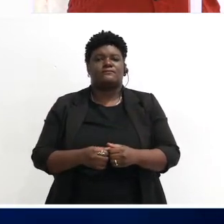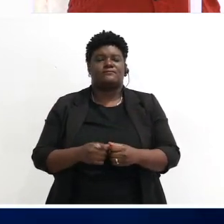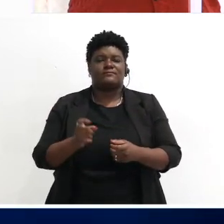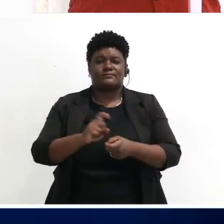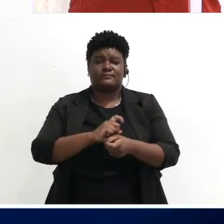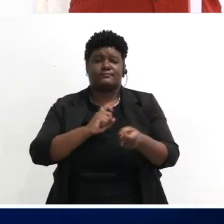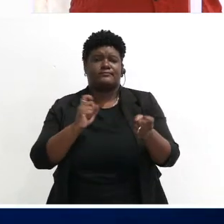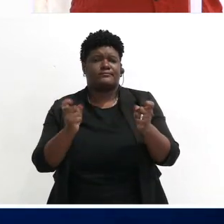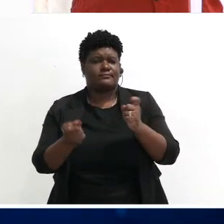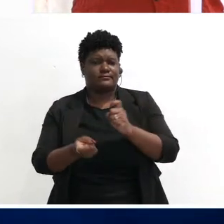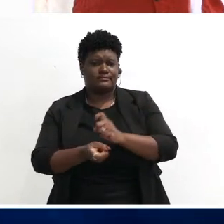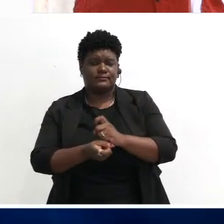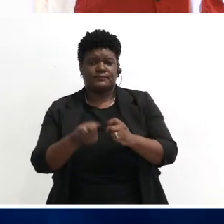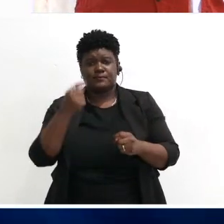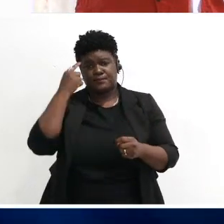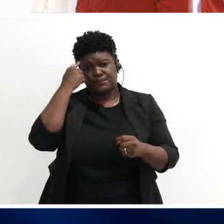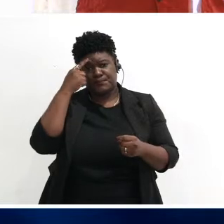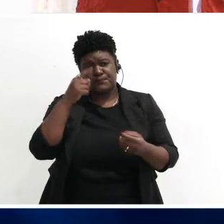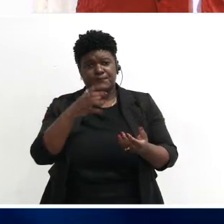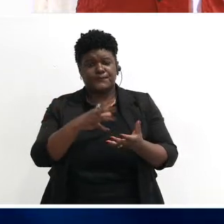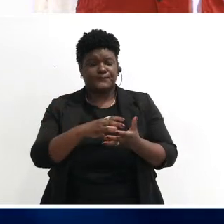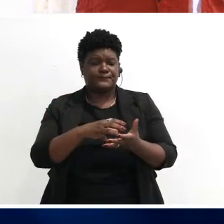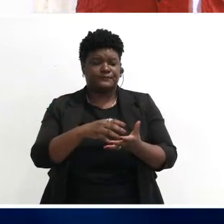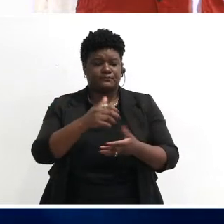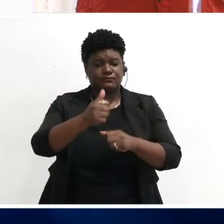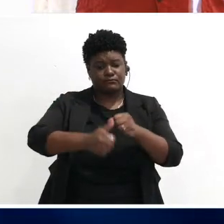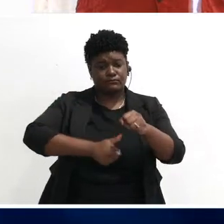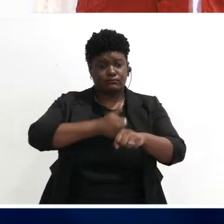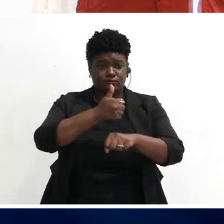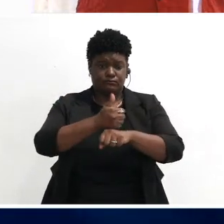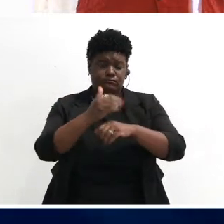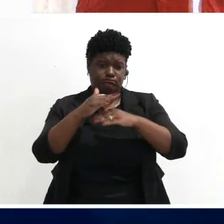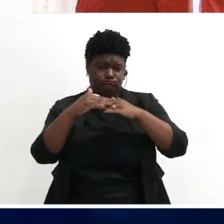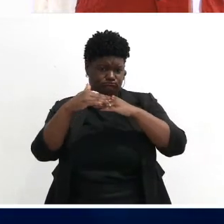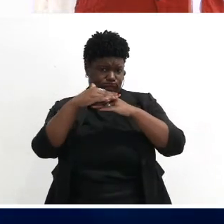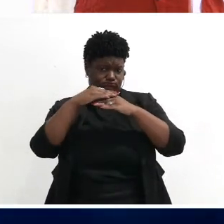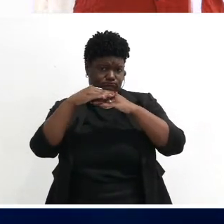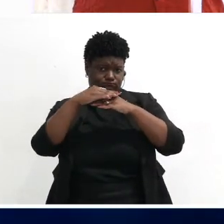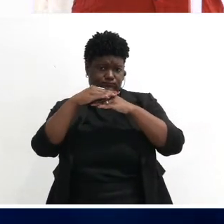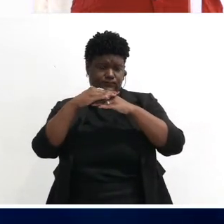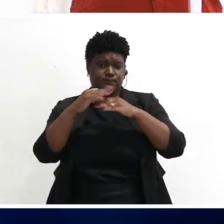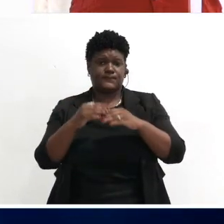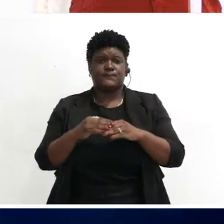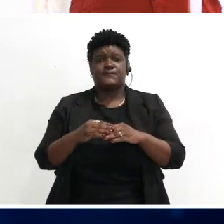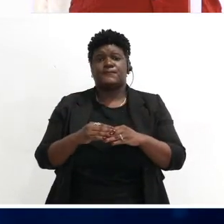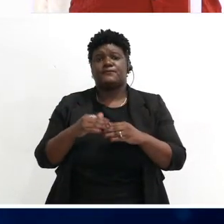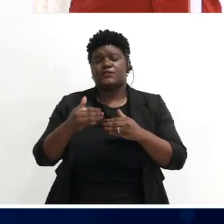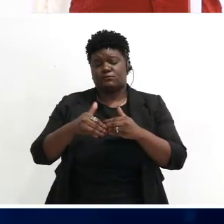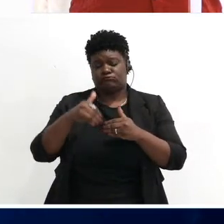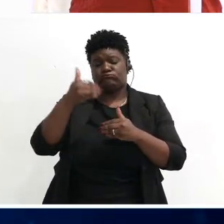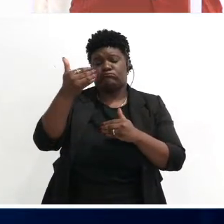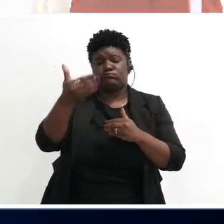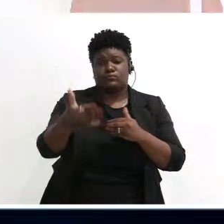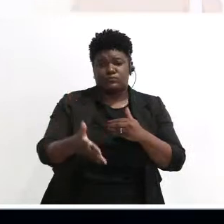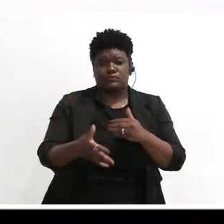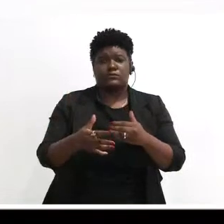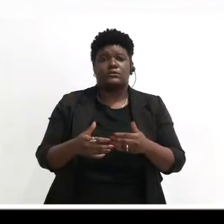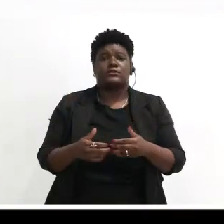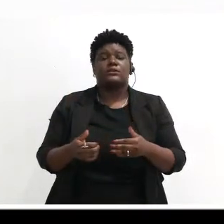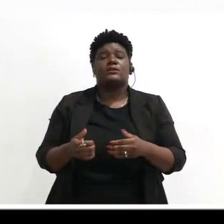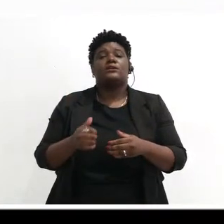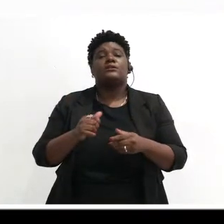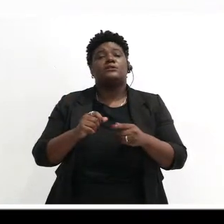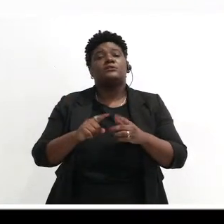mounted as surface mount technology took off. And then surface mount, which was